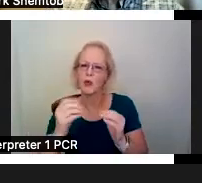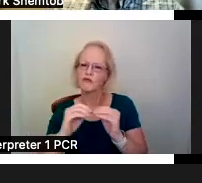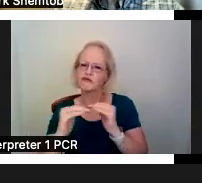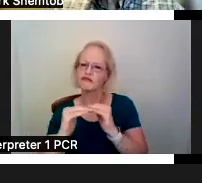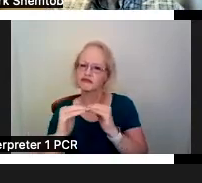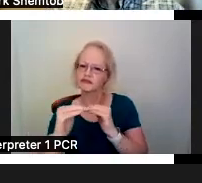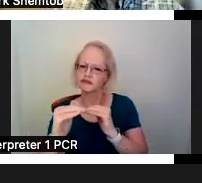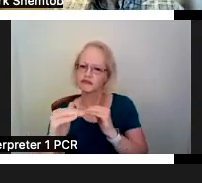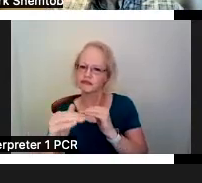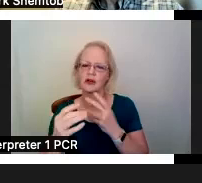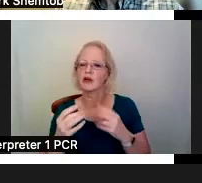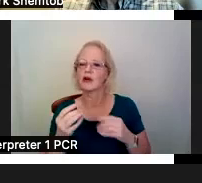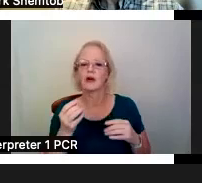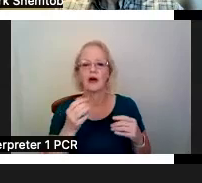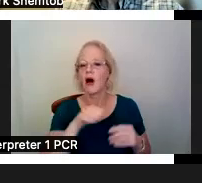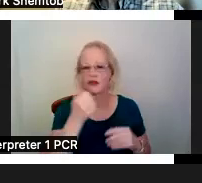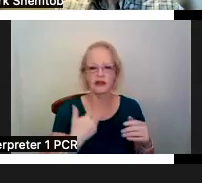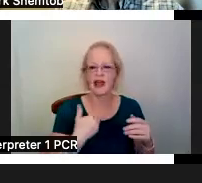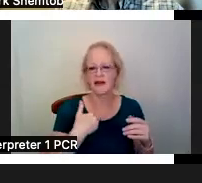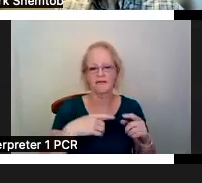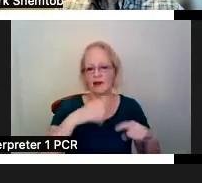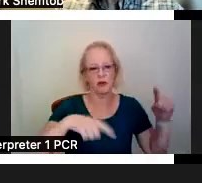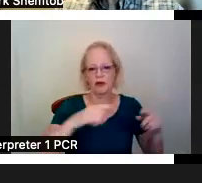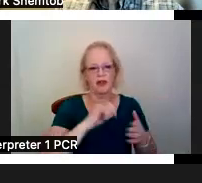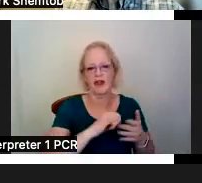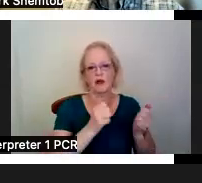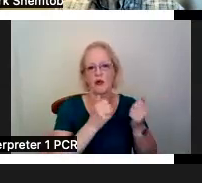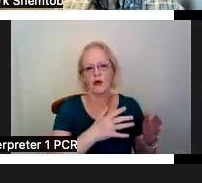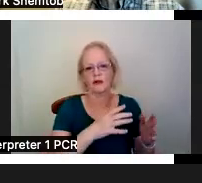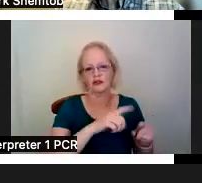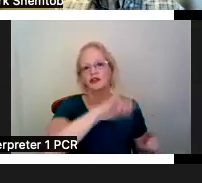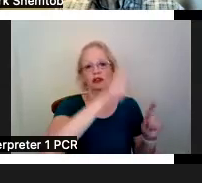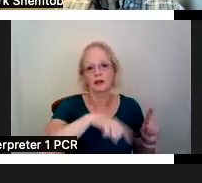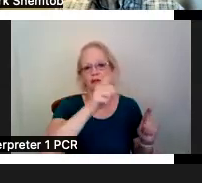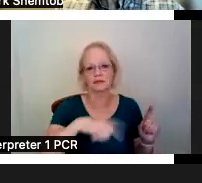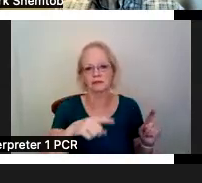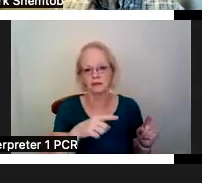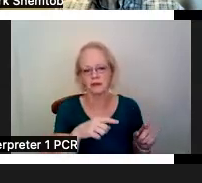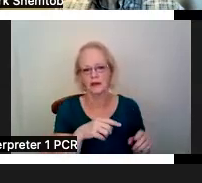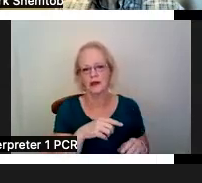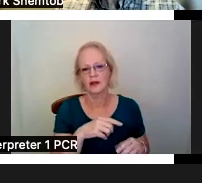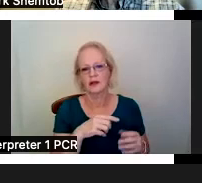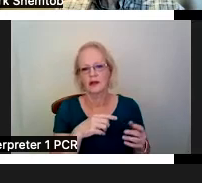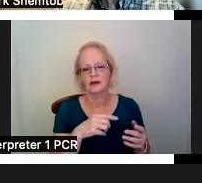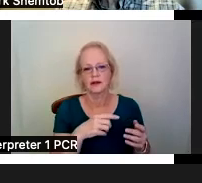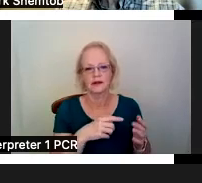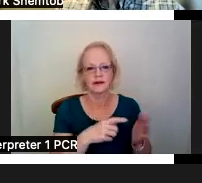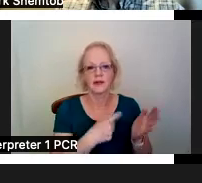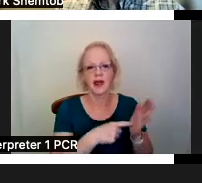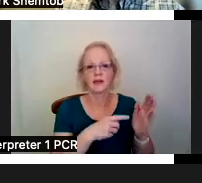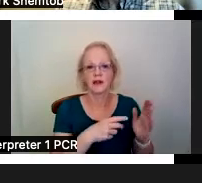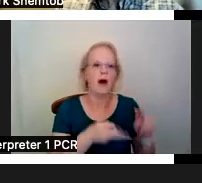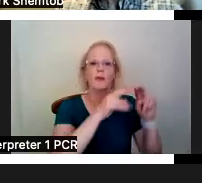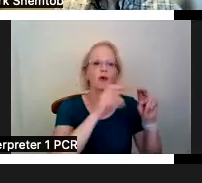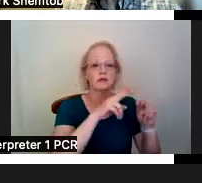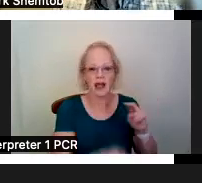instantly being recognized, which could cause big jumps or decreases in the amount of the